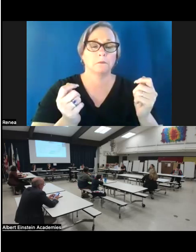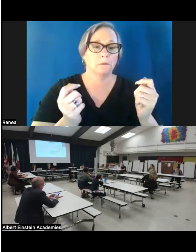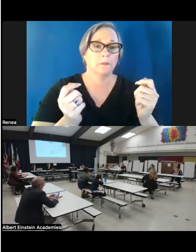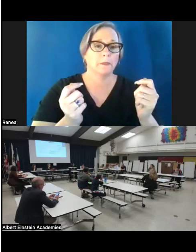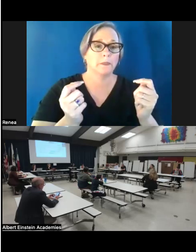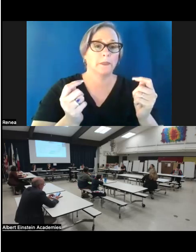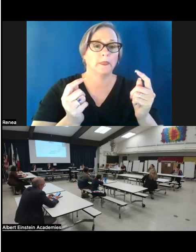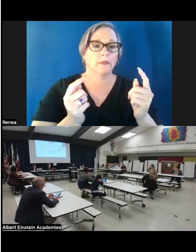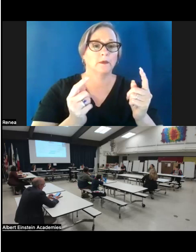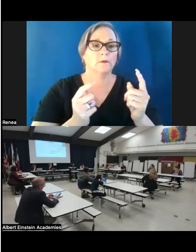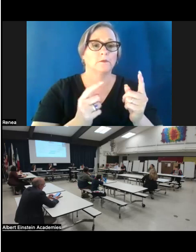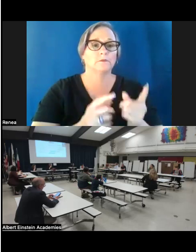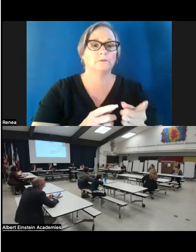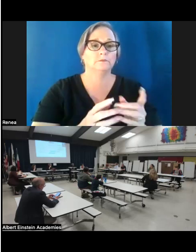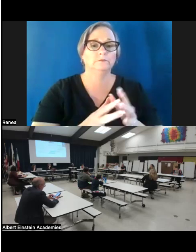September 18th.